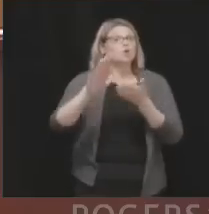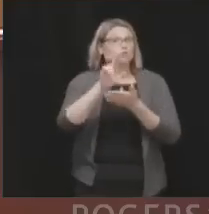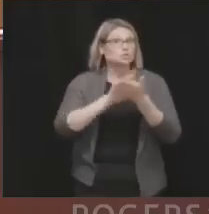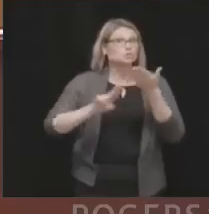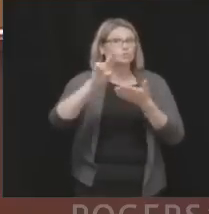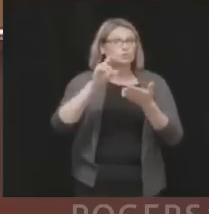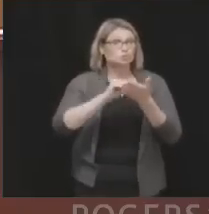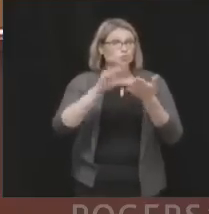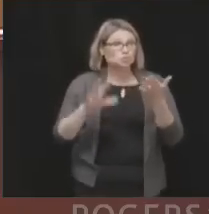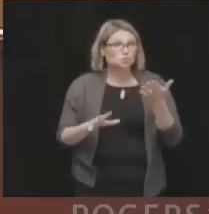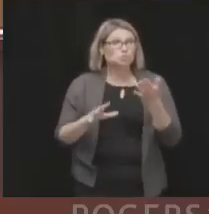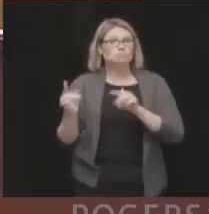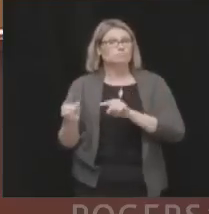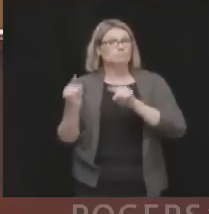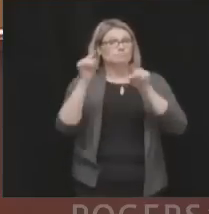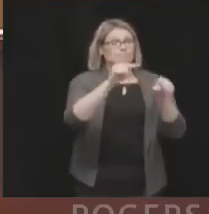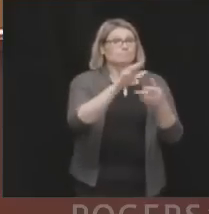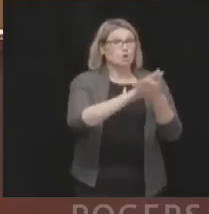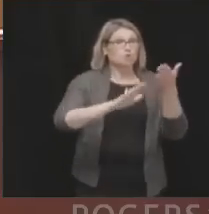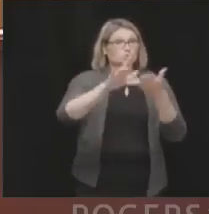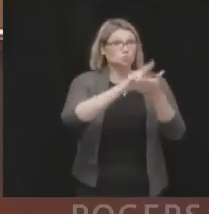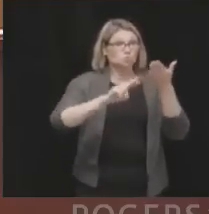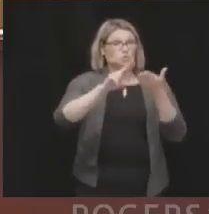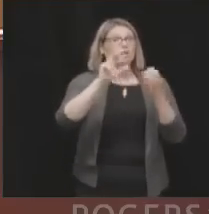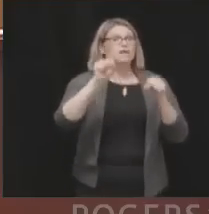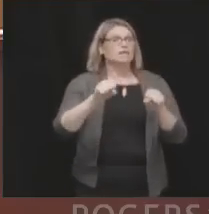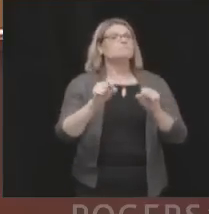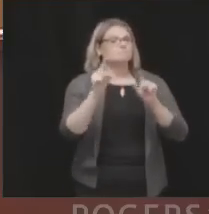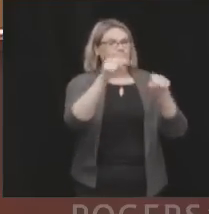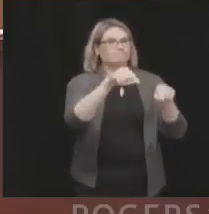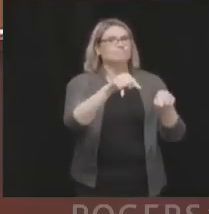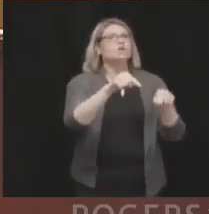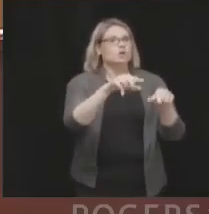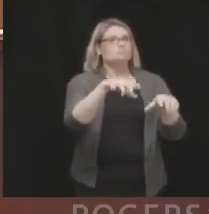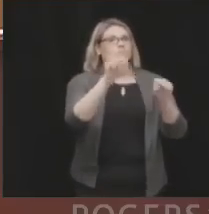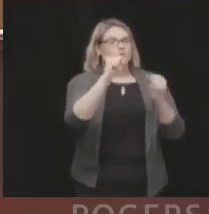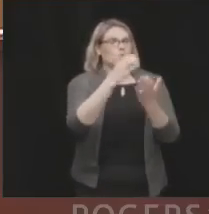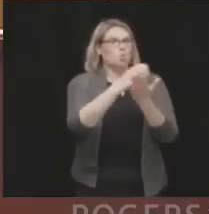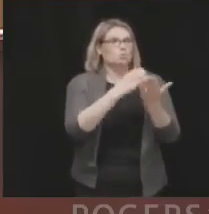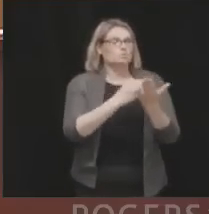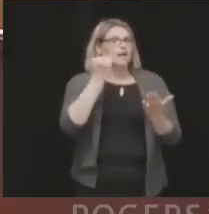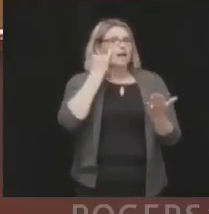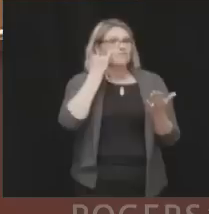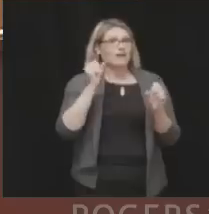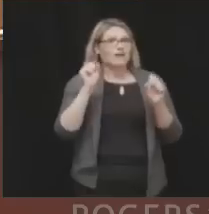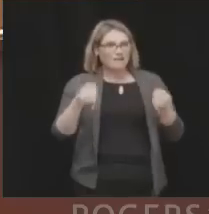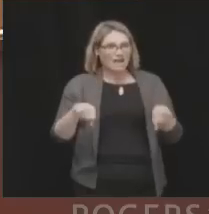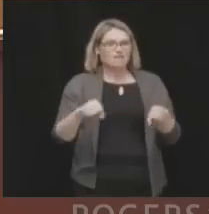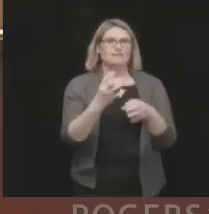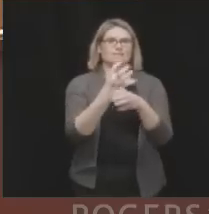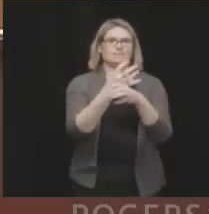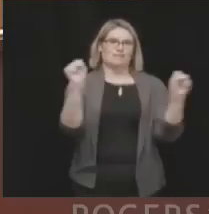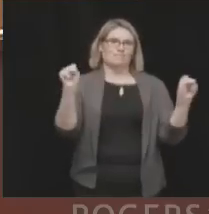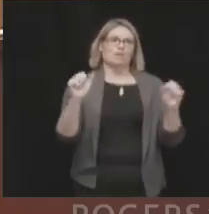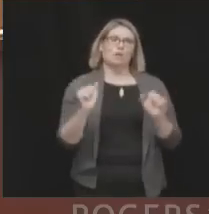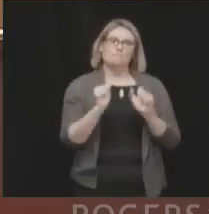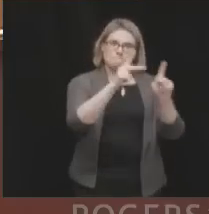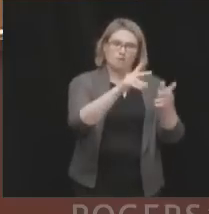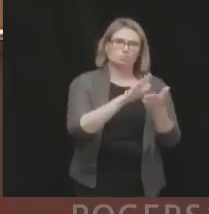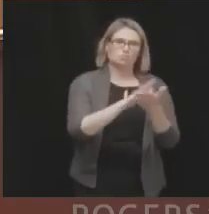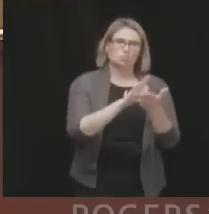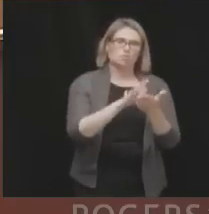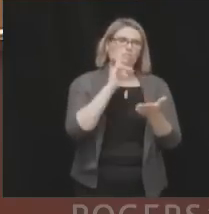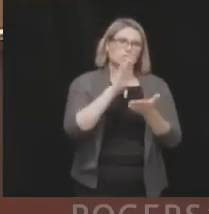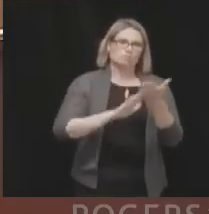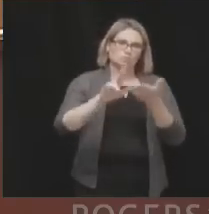outdoor services if parishioners can stay in their vehicles at all times and the vehicles are spaced 2 meters apart. These